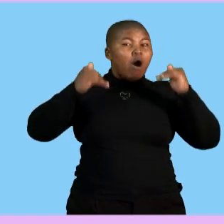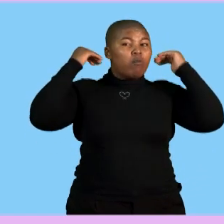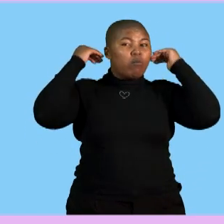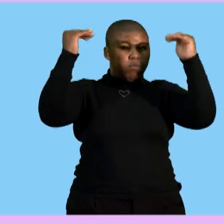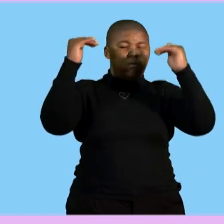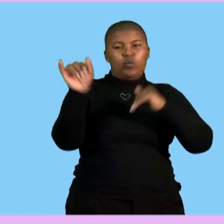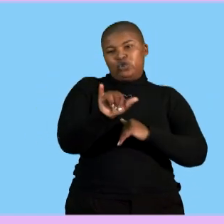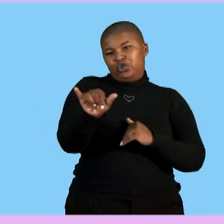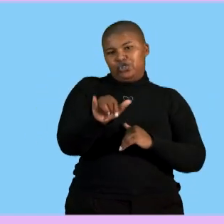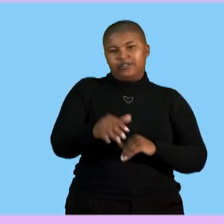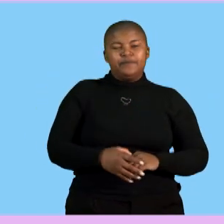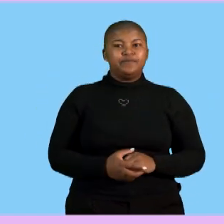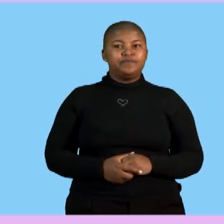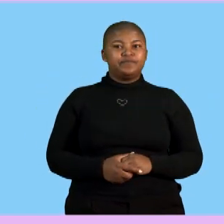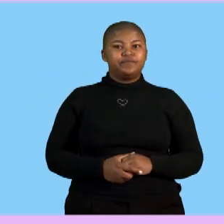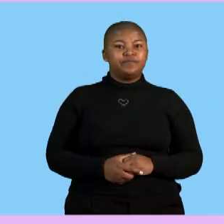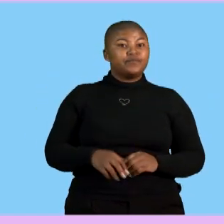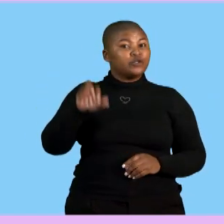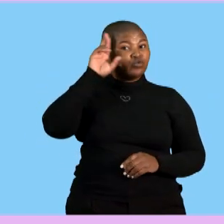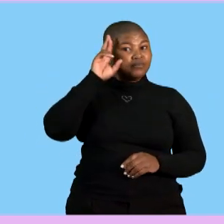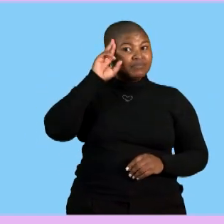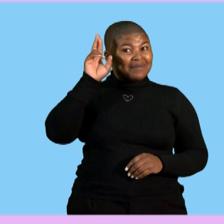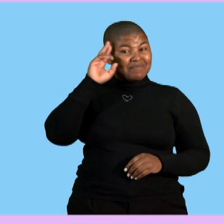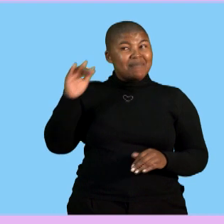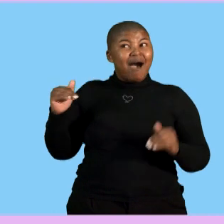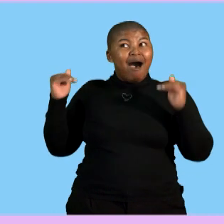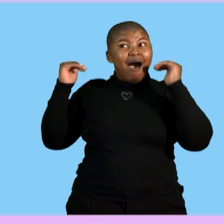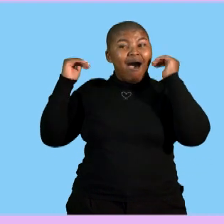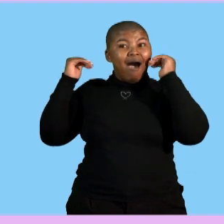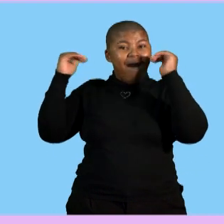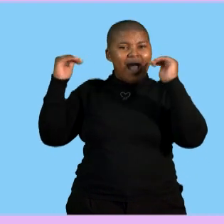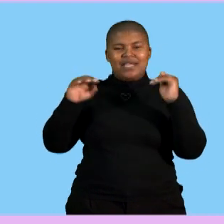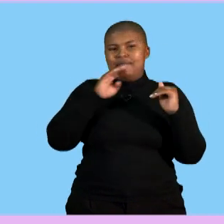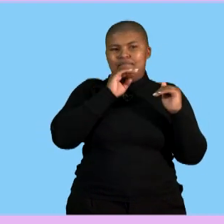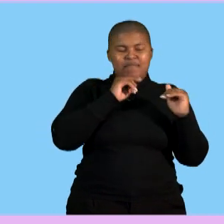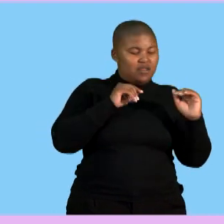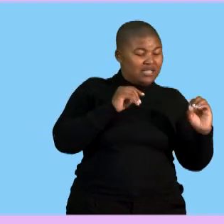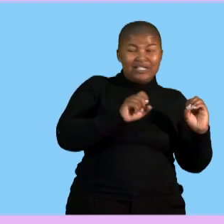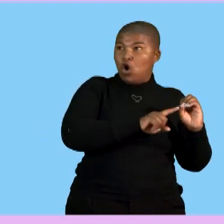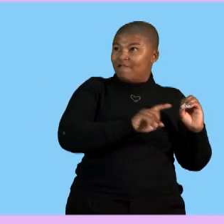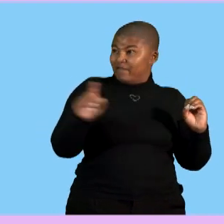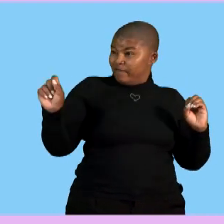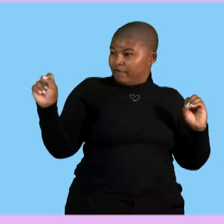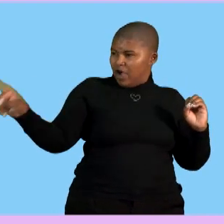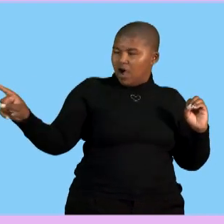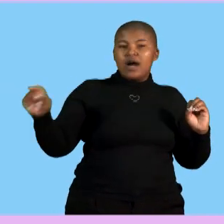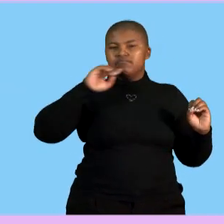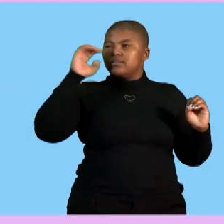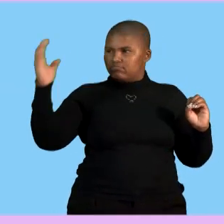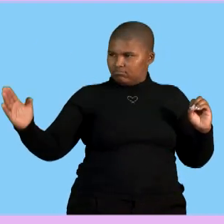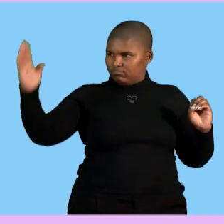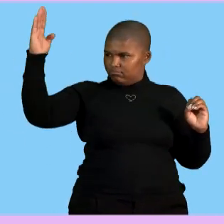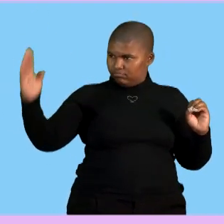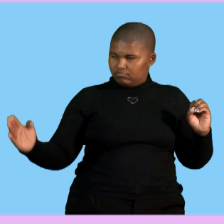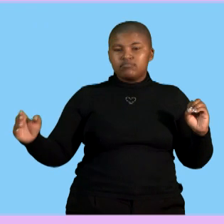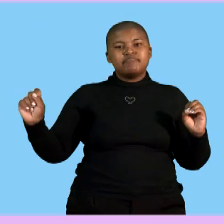highest. Now remember, the higher is the furthest away from zero, and that is going to be